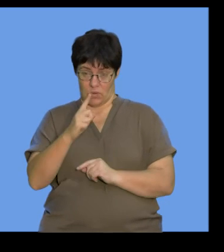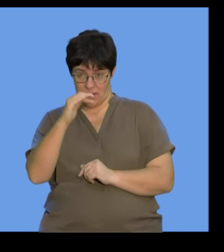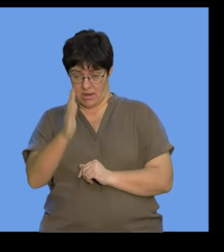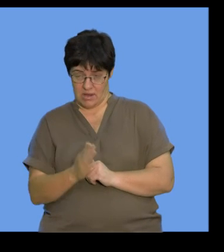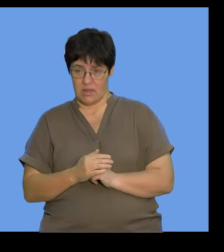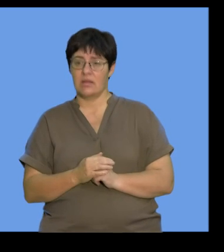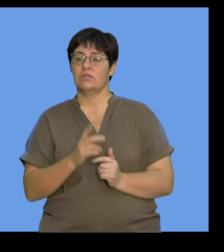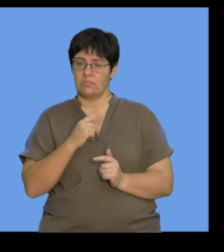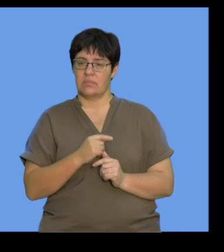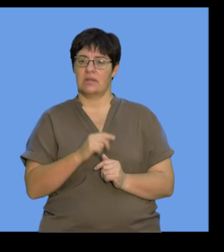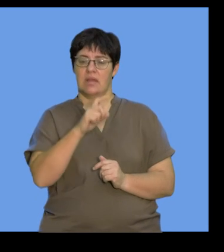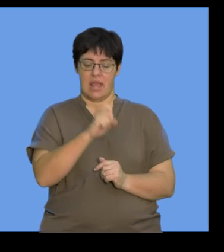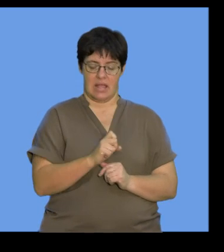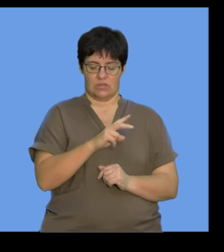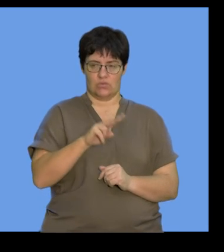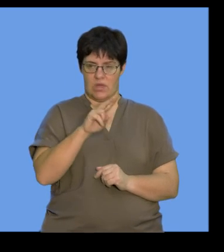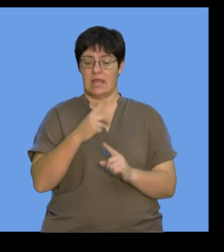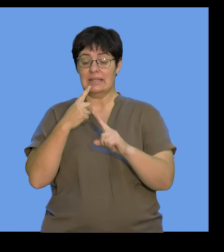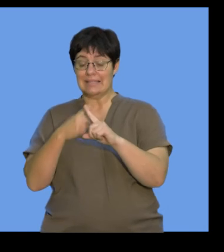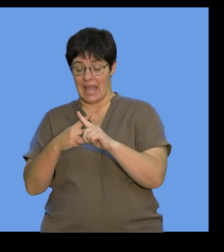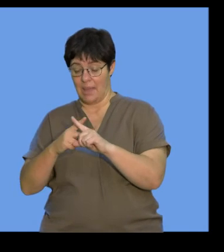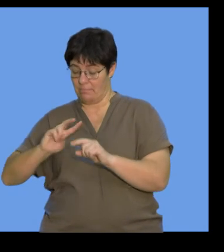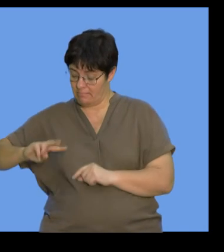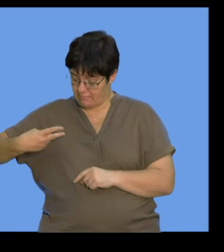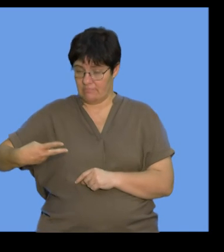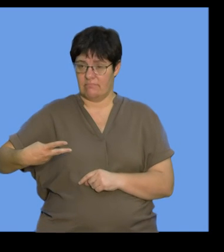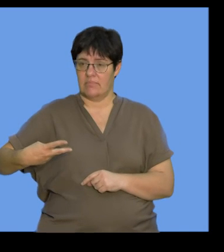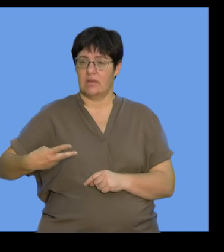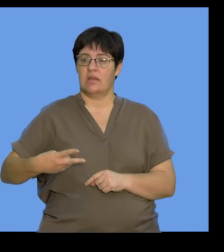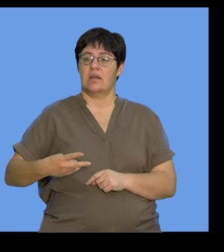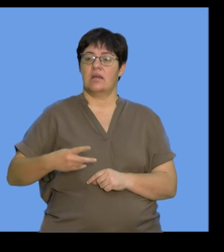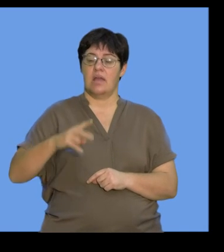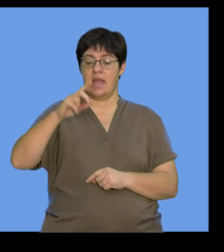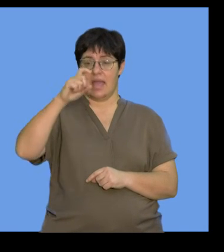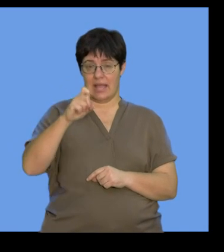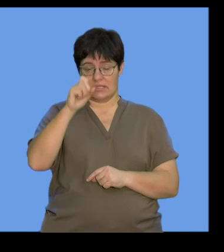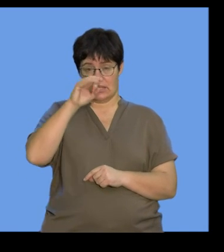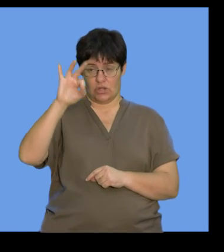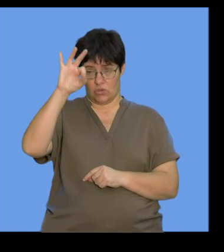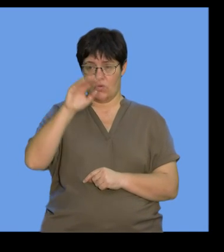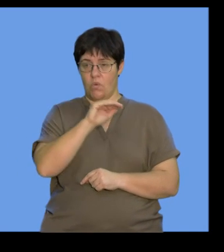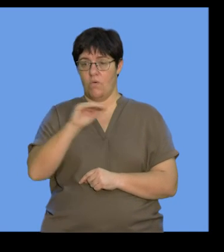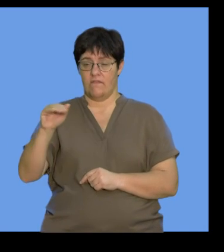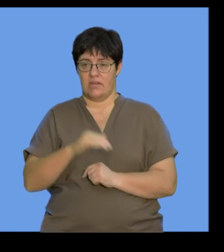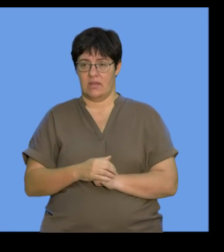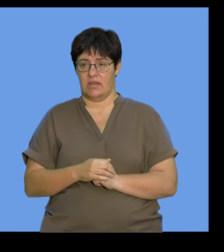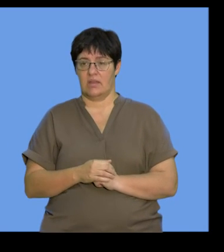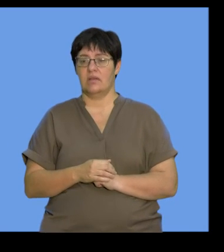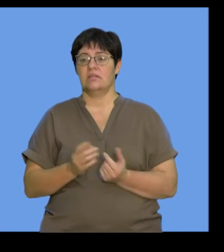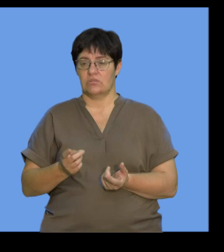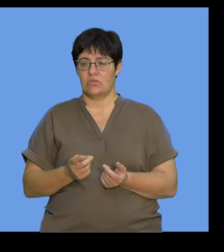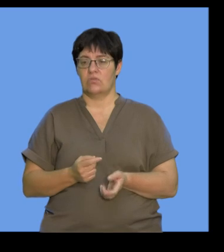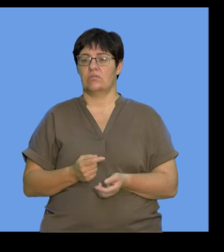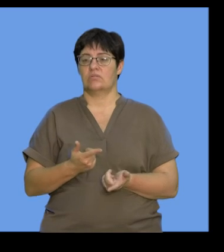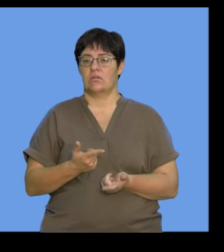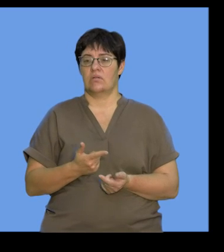x squared. Then it will be multiplied by. This will be x cubed over. Here I can factorize